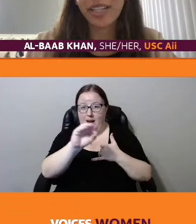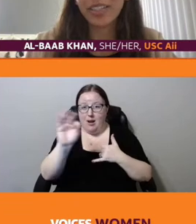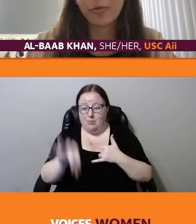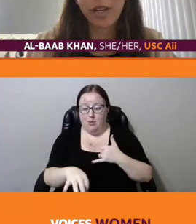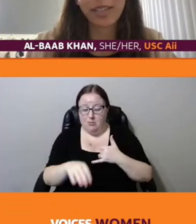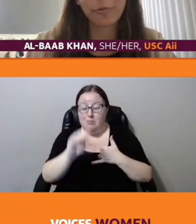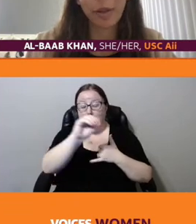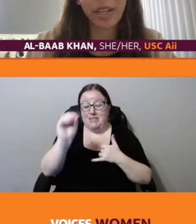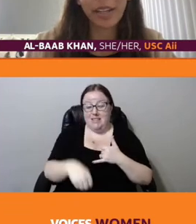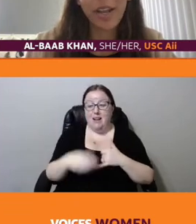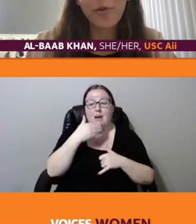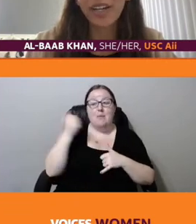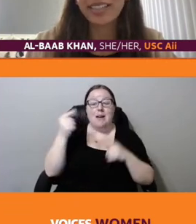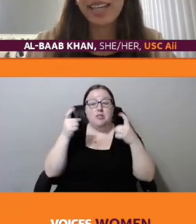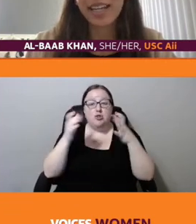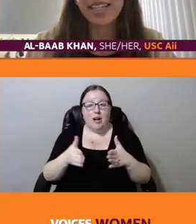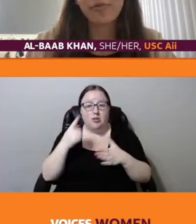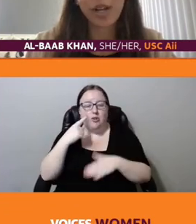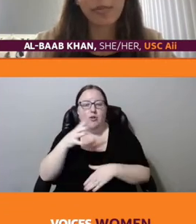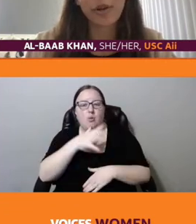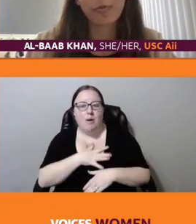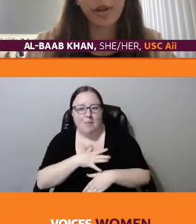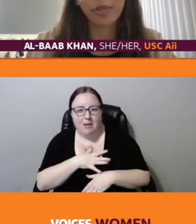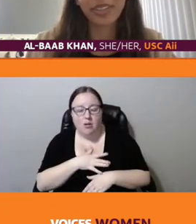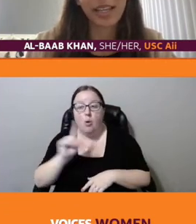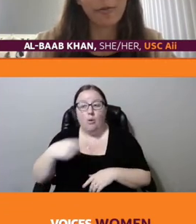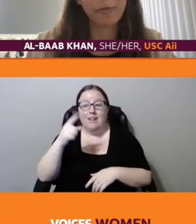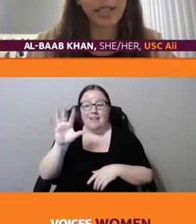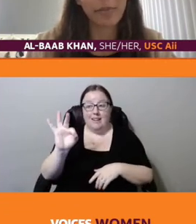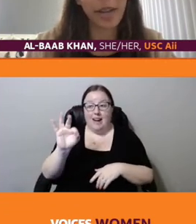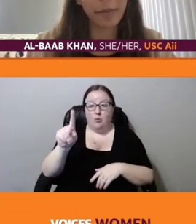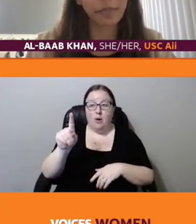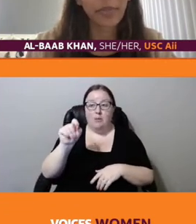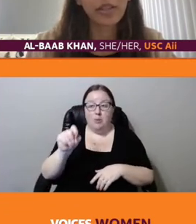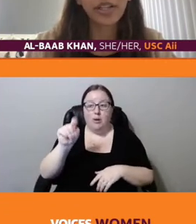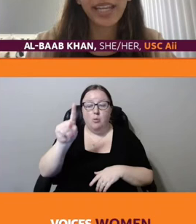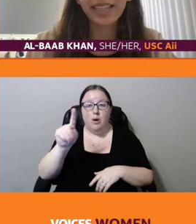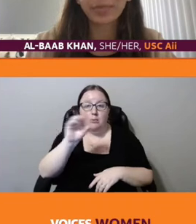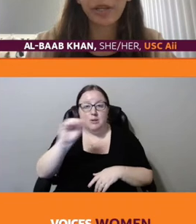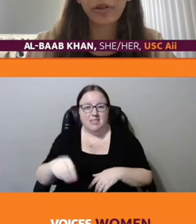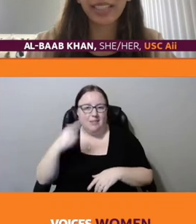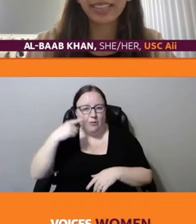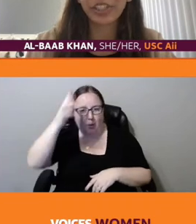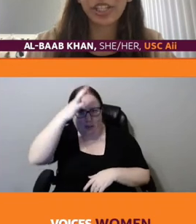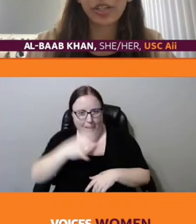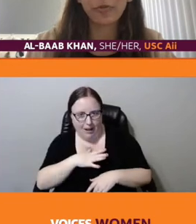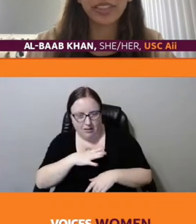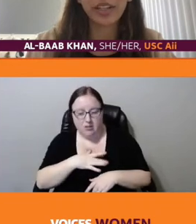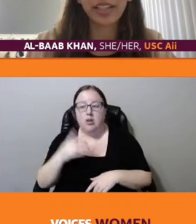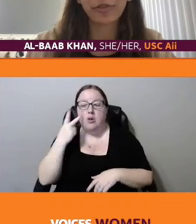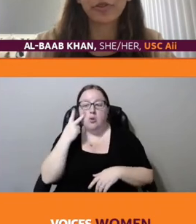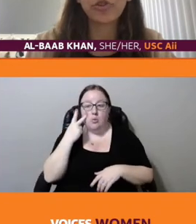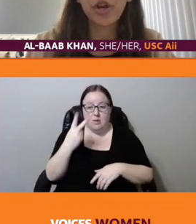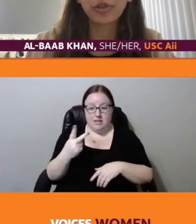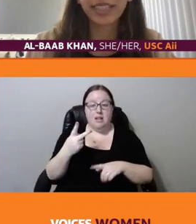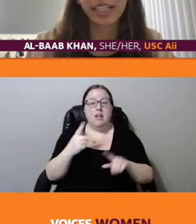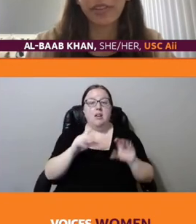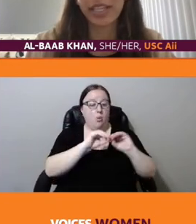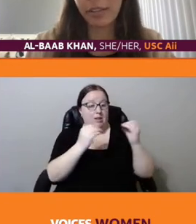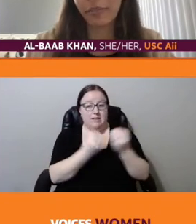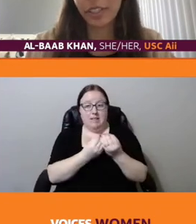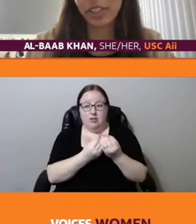Best Director nominees went to women, whereas 91.1% went to men. Looking at this by organization, we saw that there was